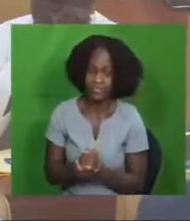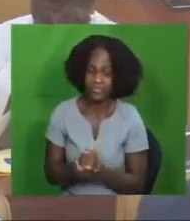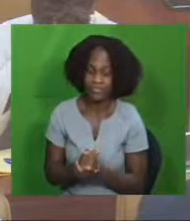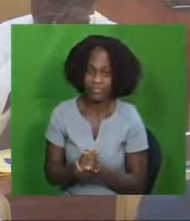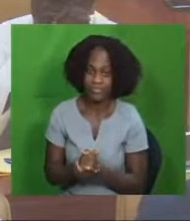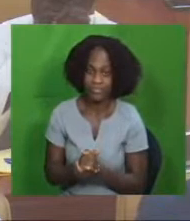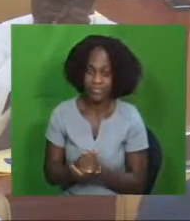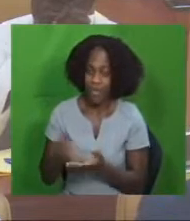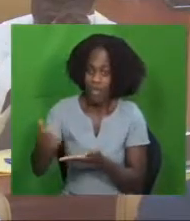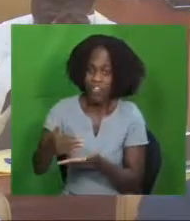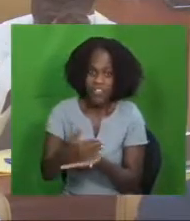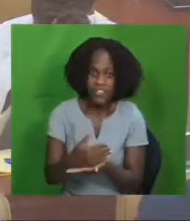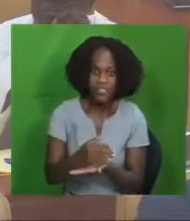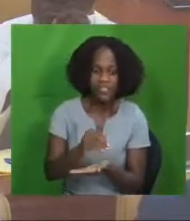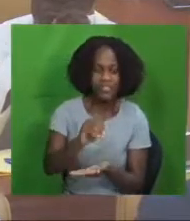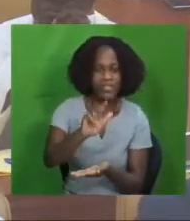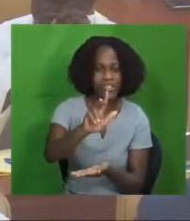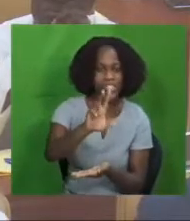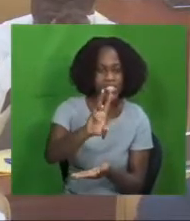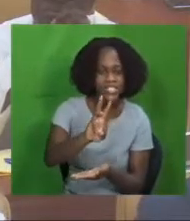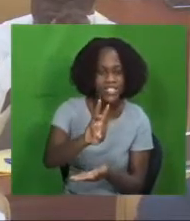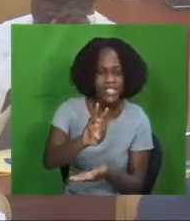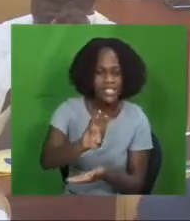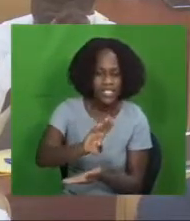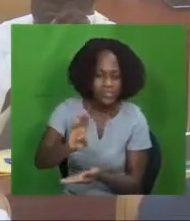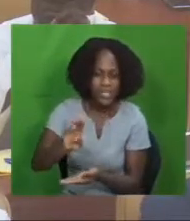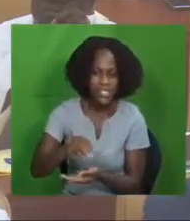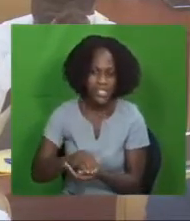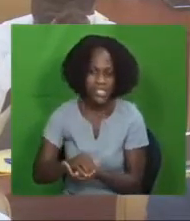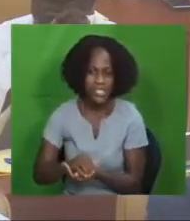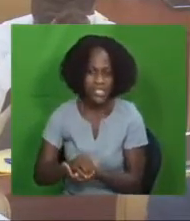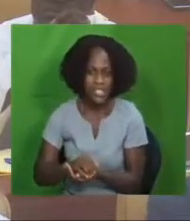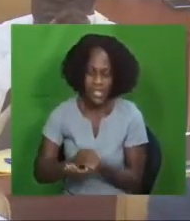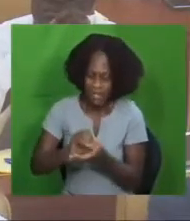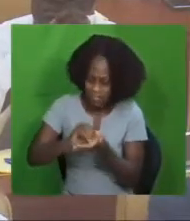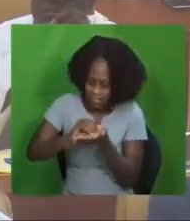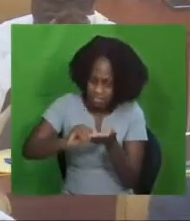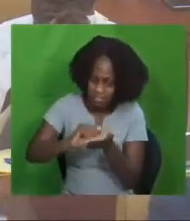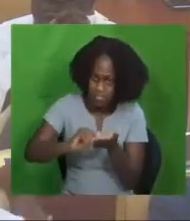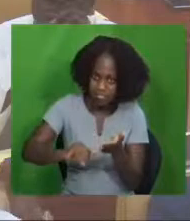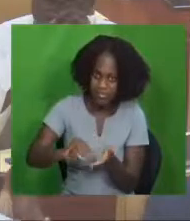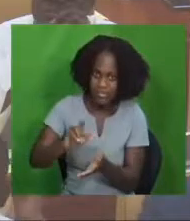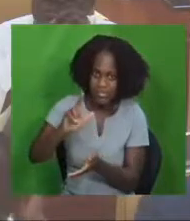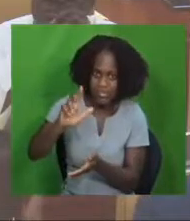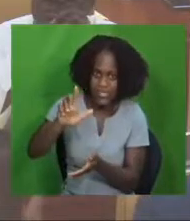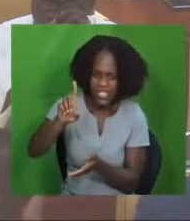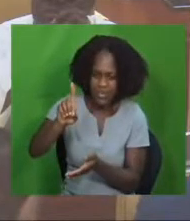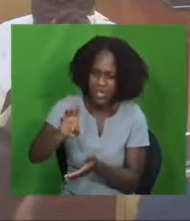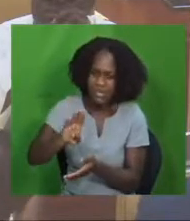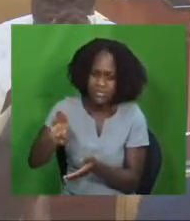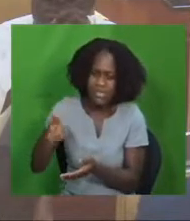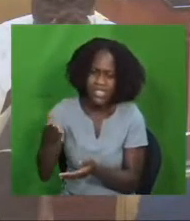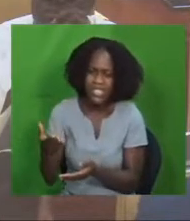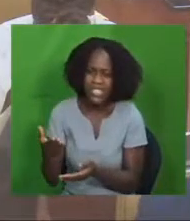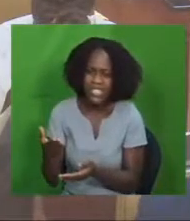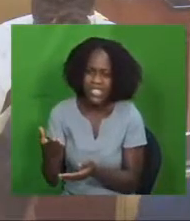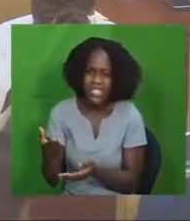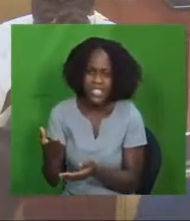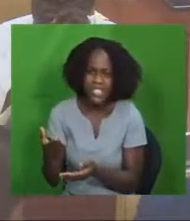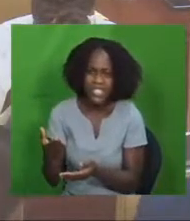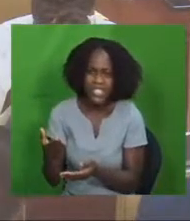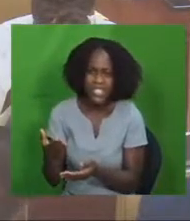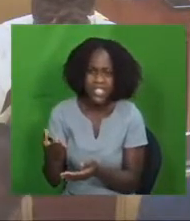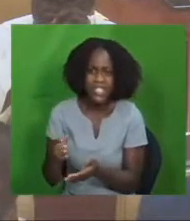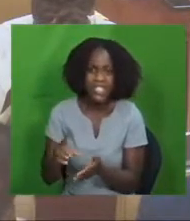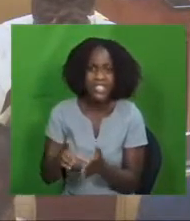billion. You are cutting off that deficit by about 31 billion. Mr. Speaker, your only deficit left